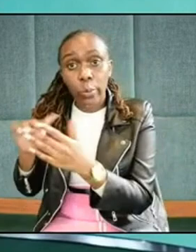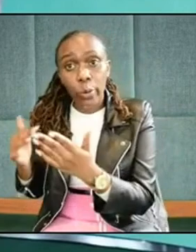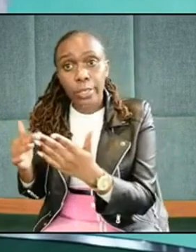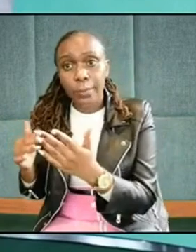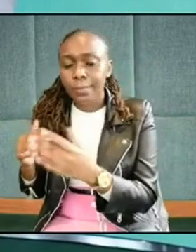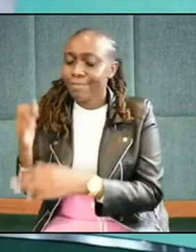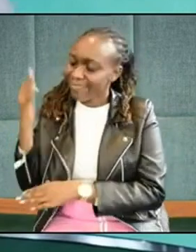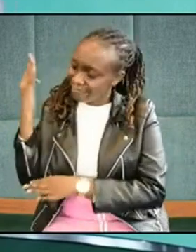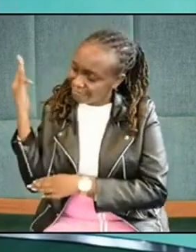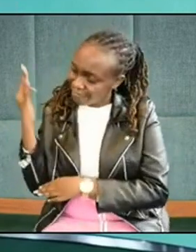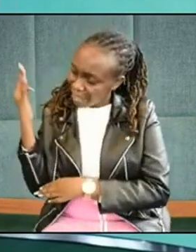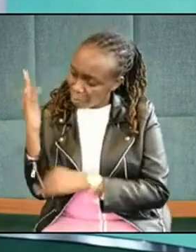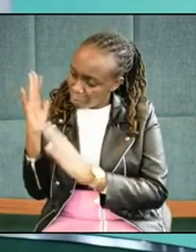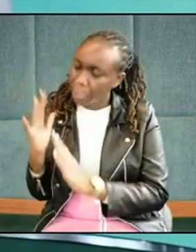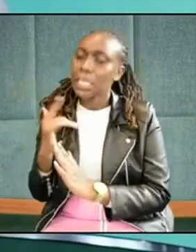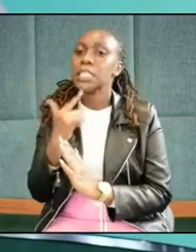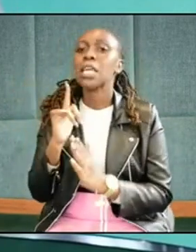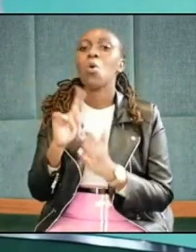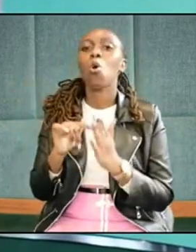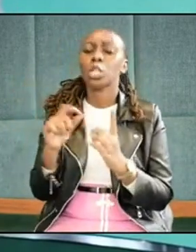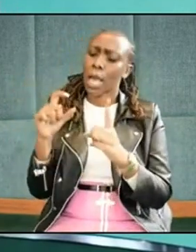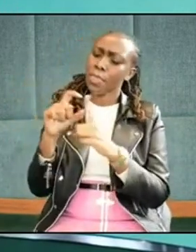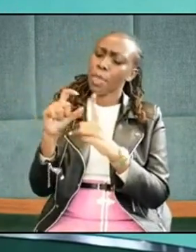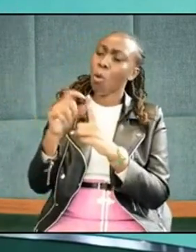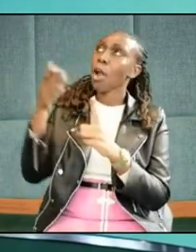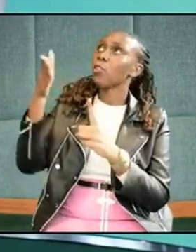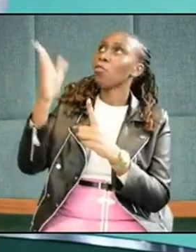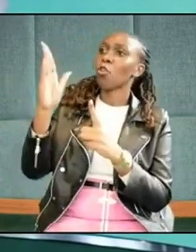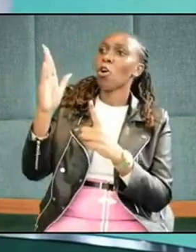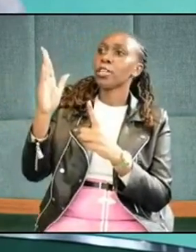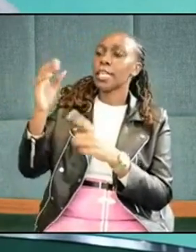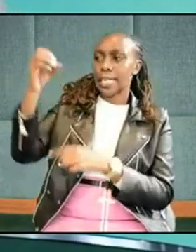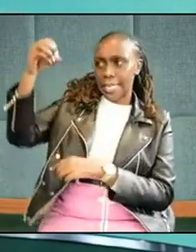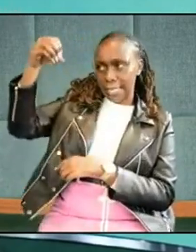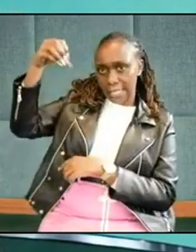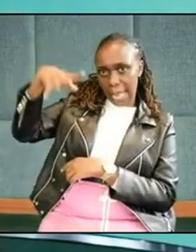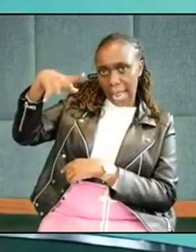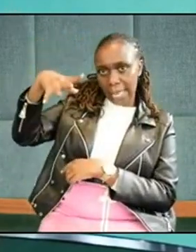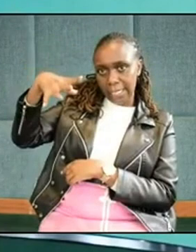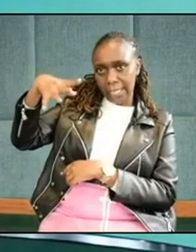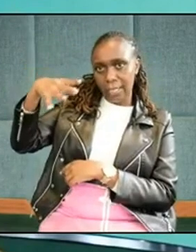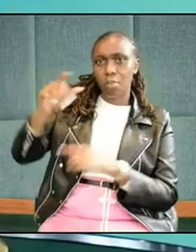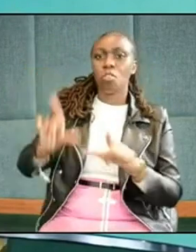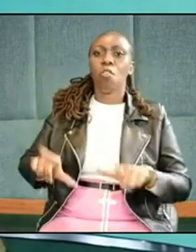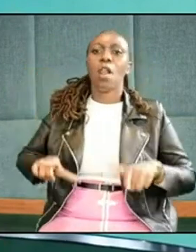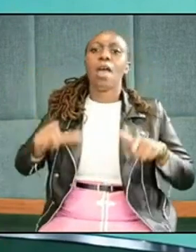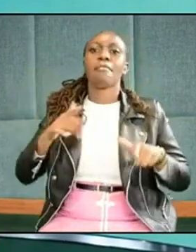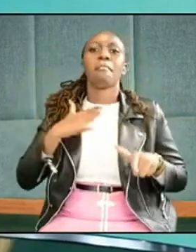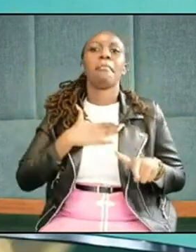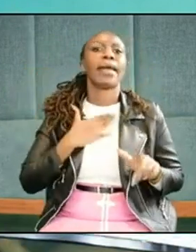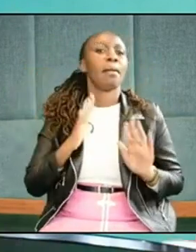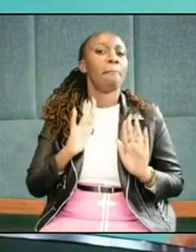the preacher told me the word of God is the light for my life.